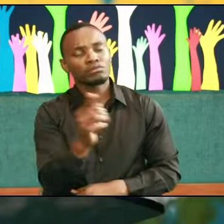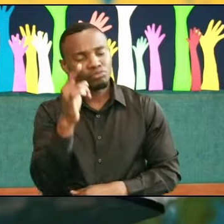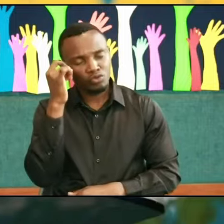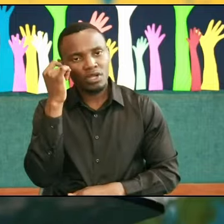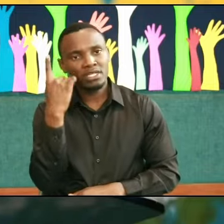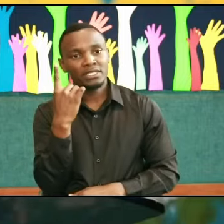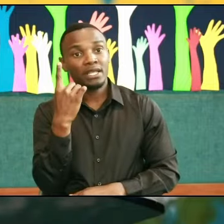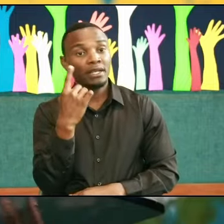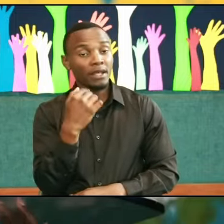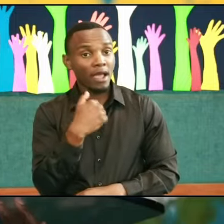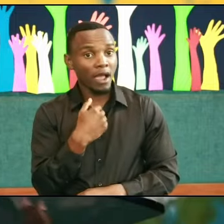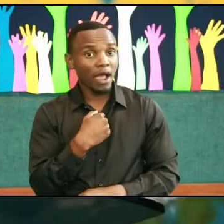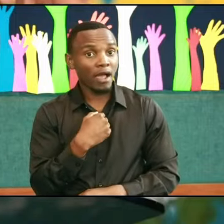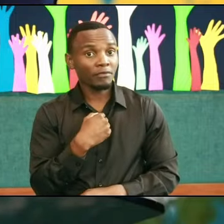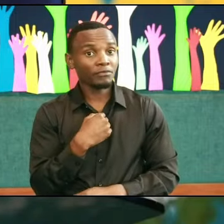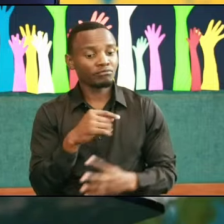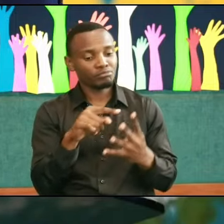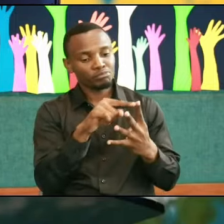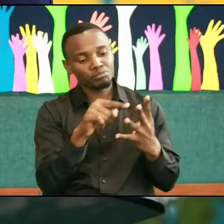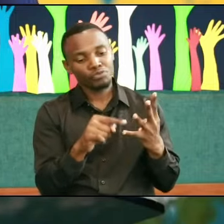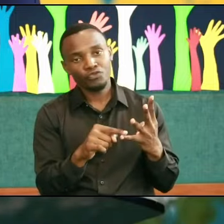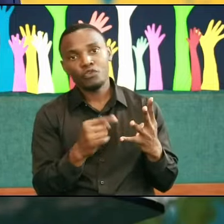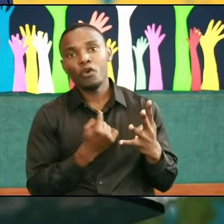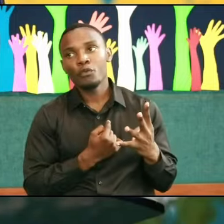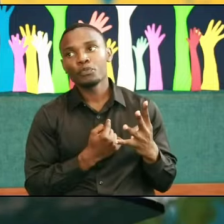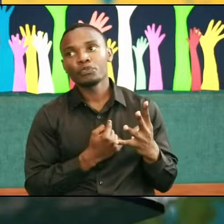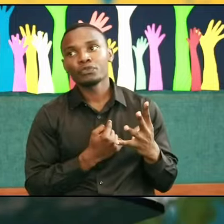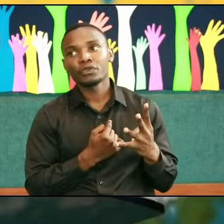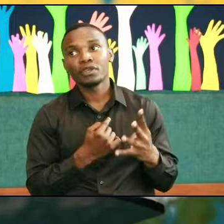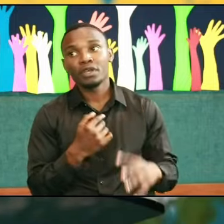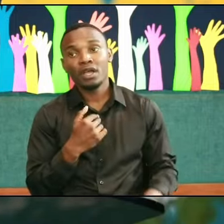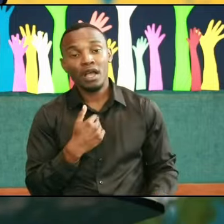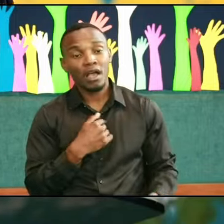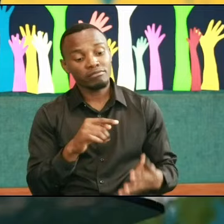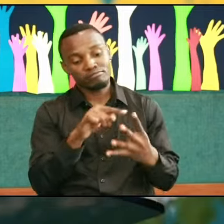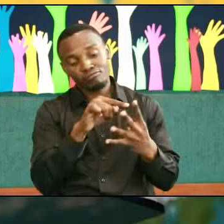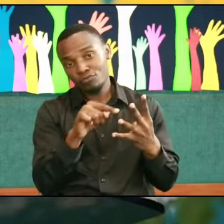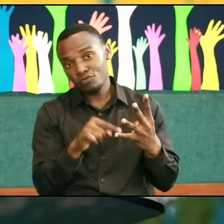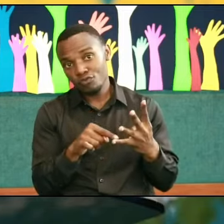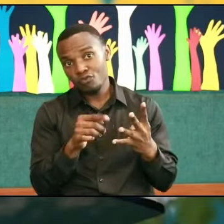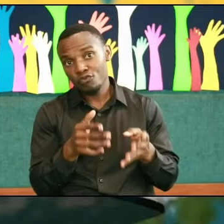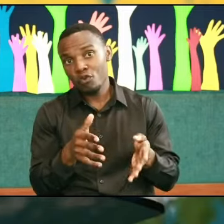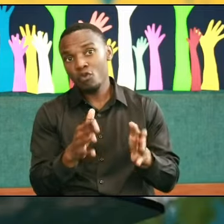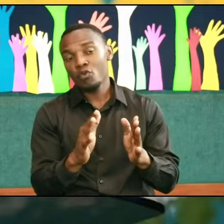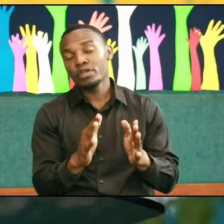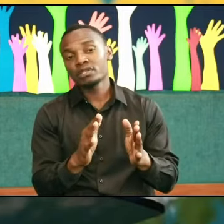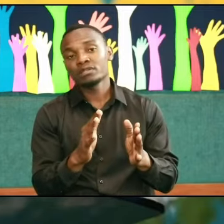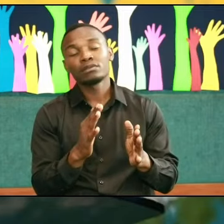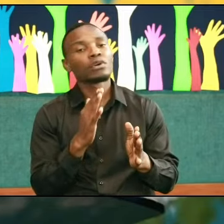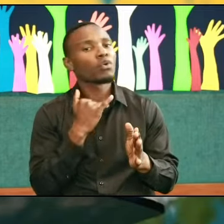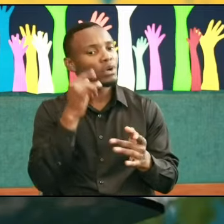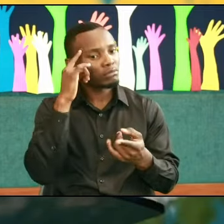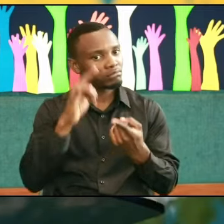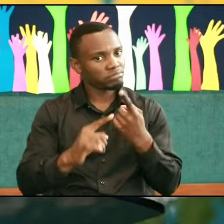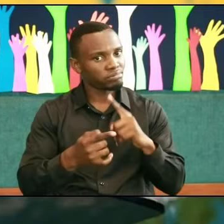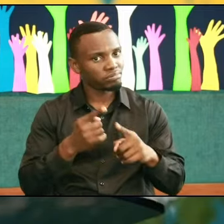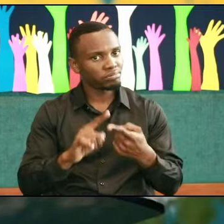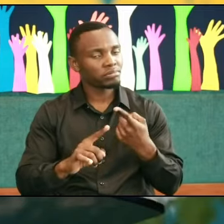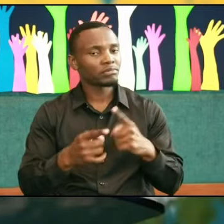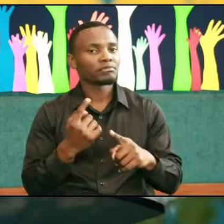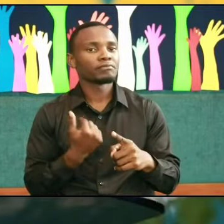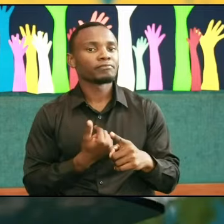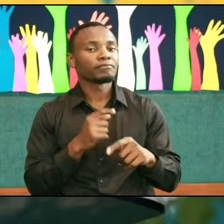are four ways, actually two set of four ways that I would like us to contemplate on as we look at